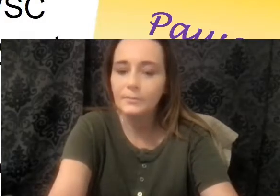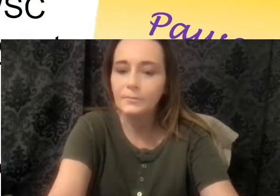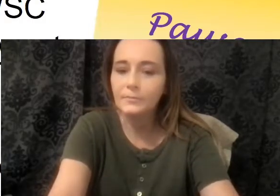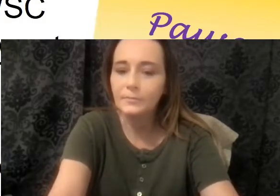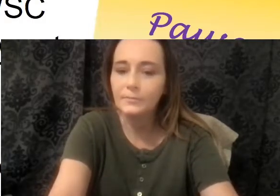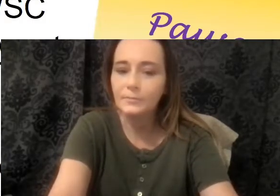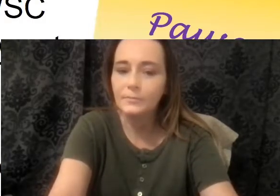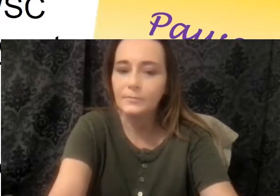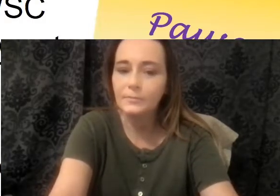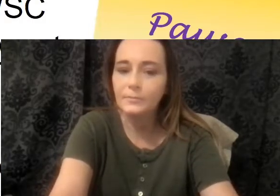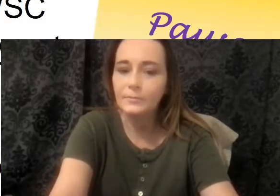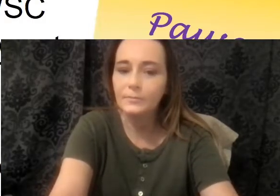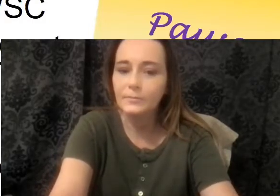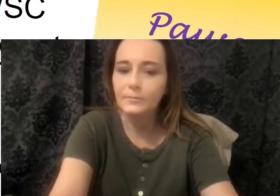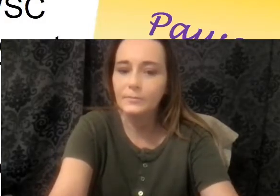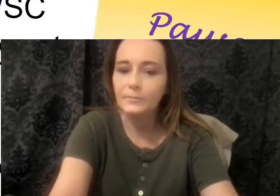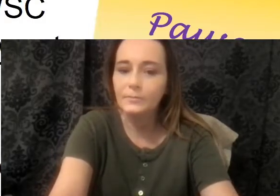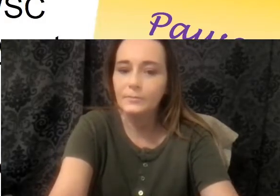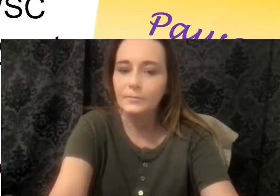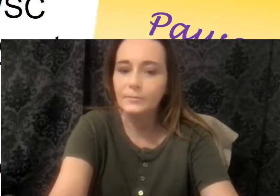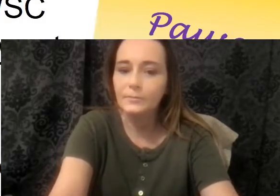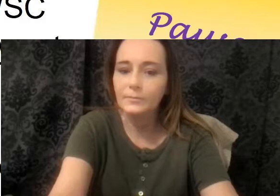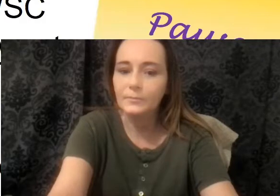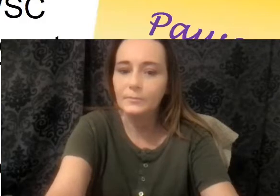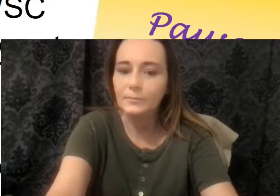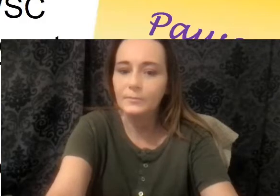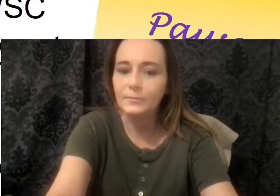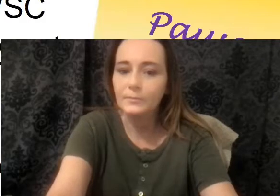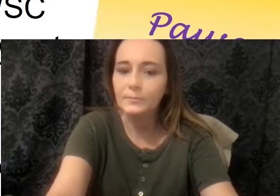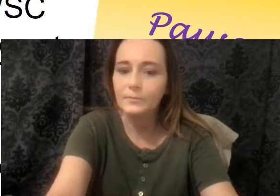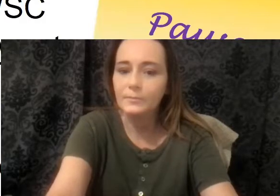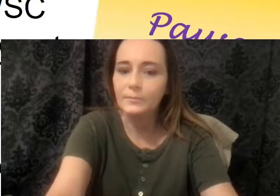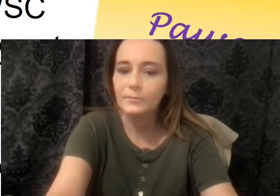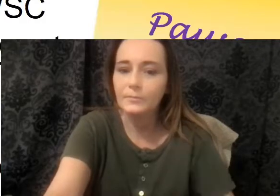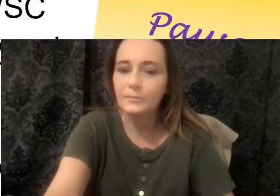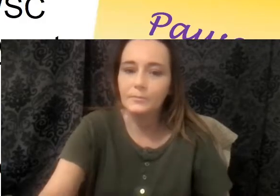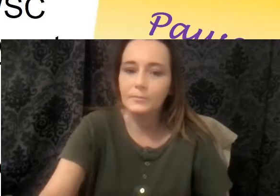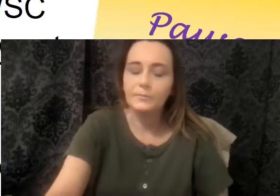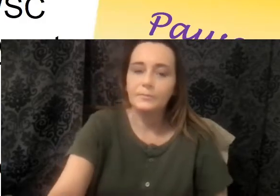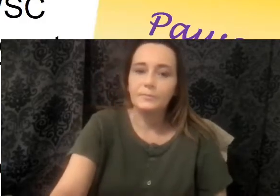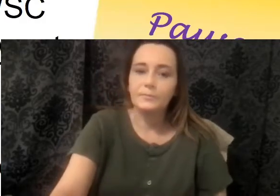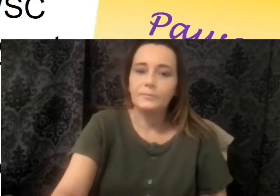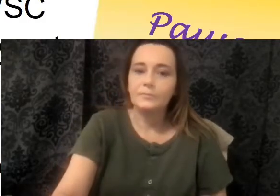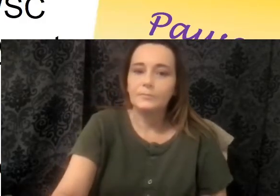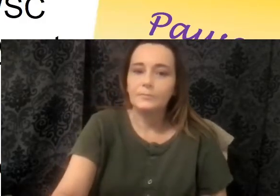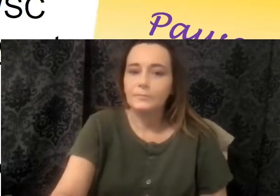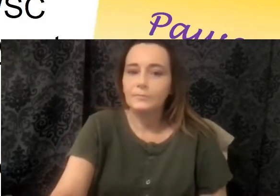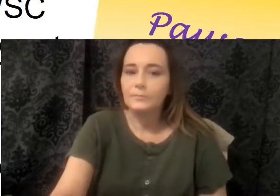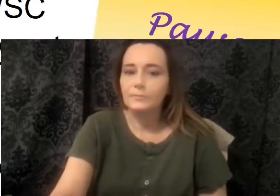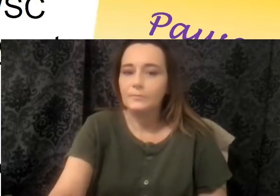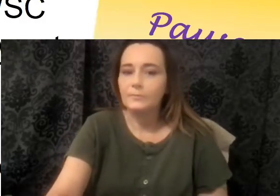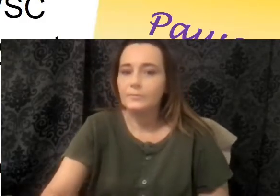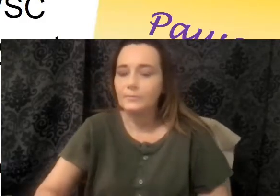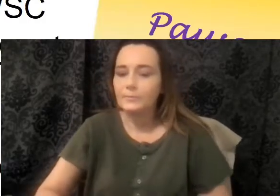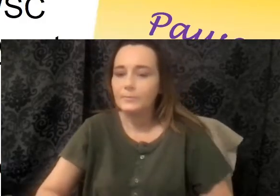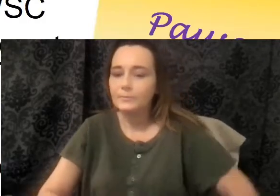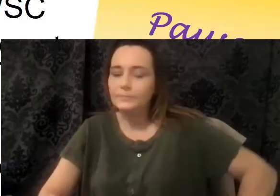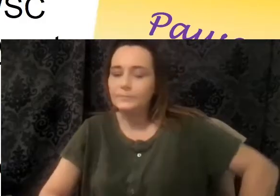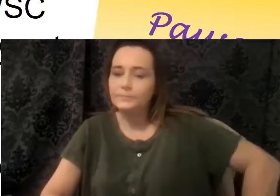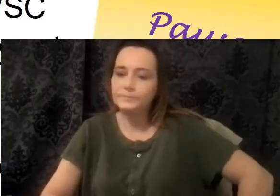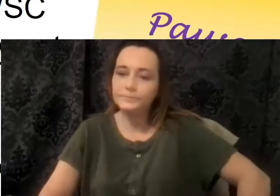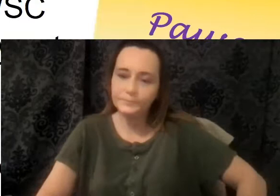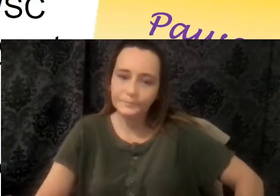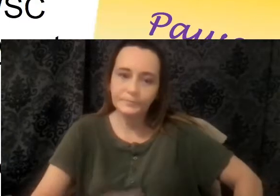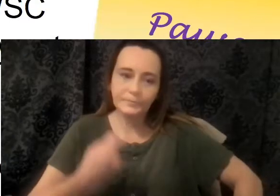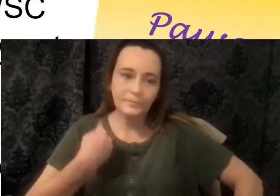of what you people are aware of. Like, we are the same. We're not different. Like, we're not